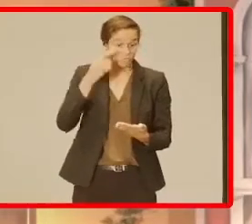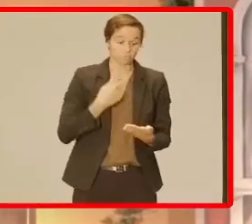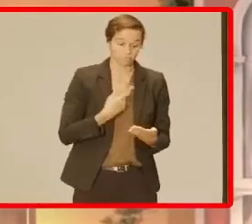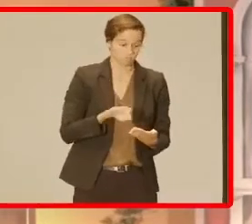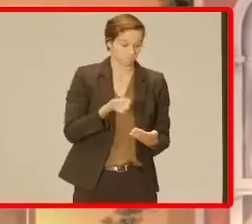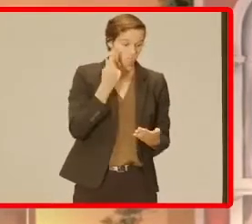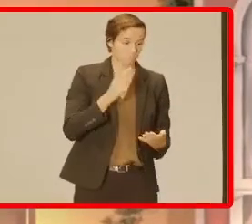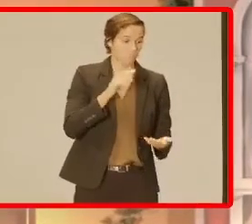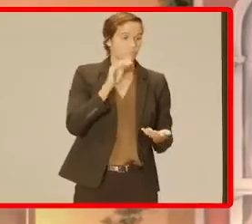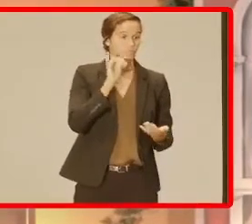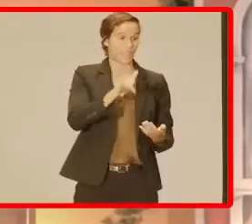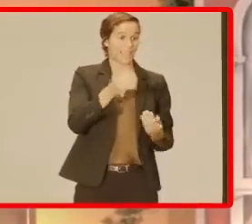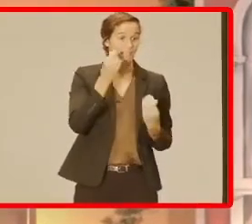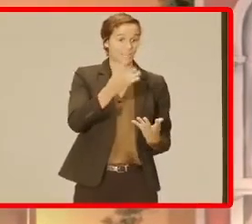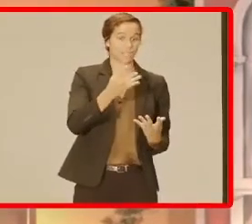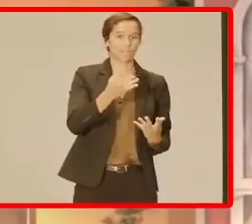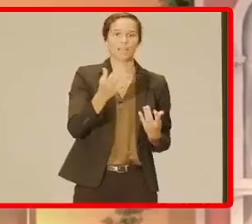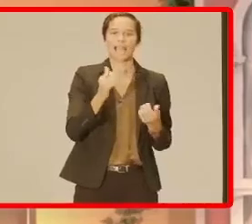7 days?